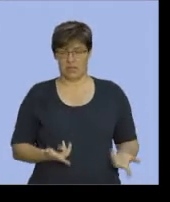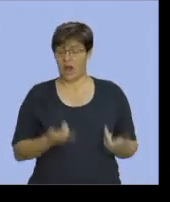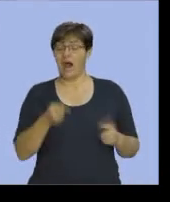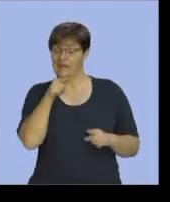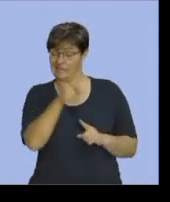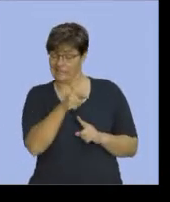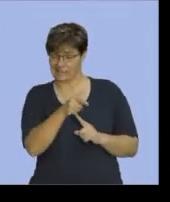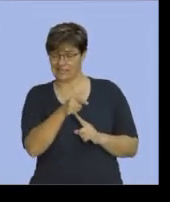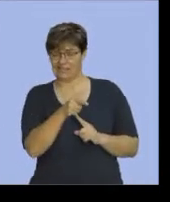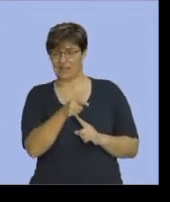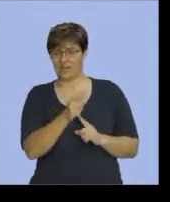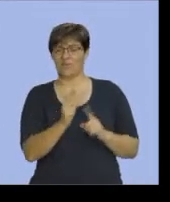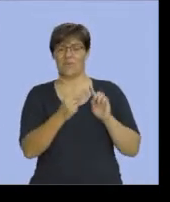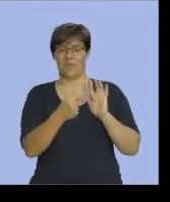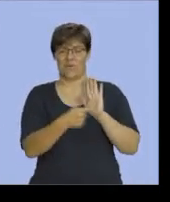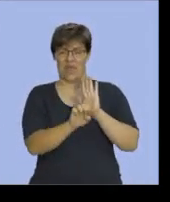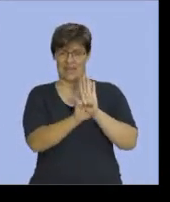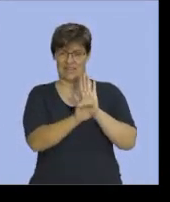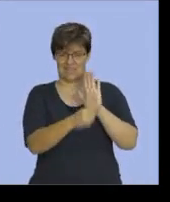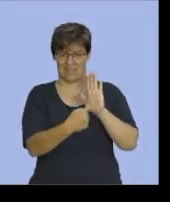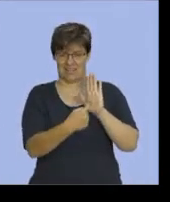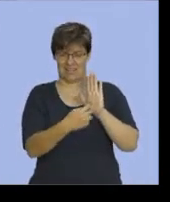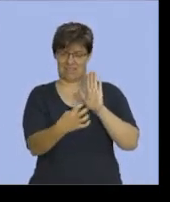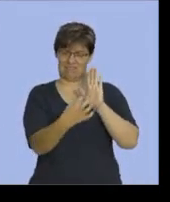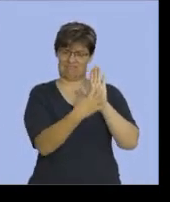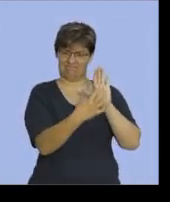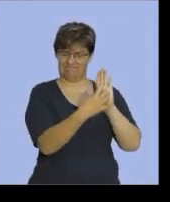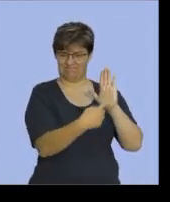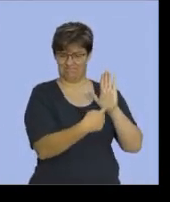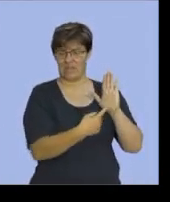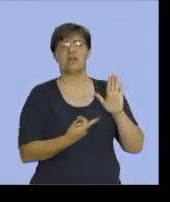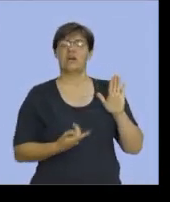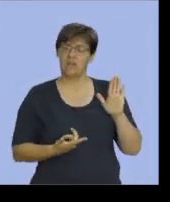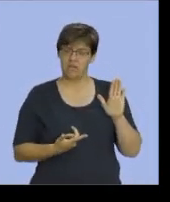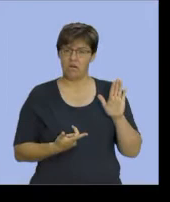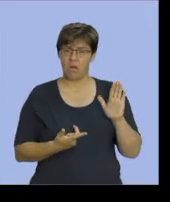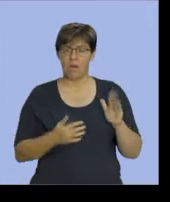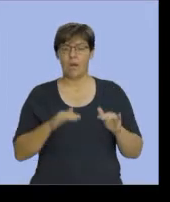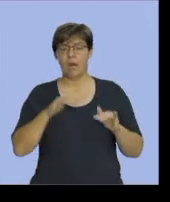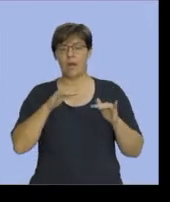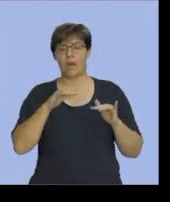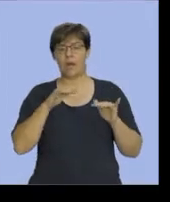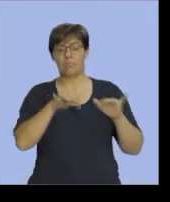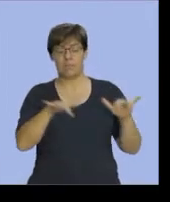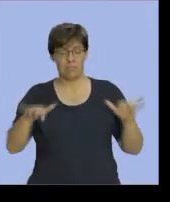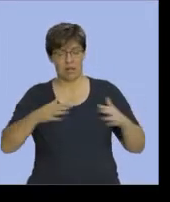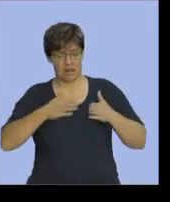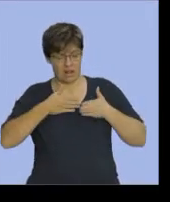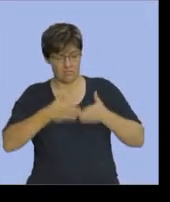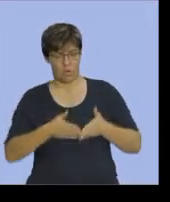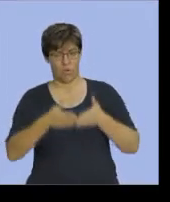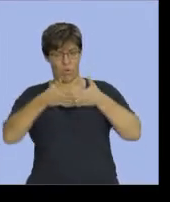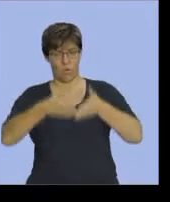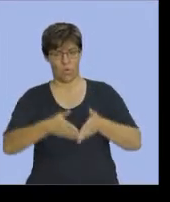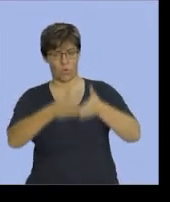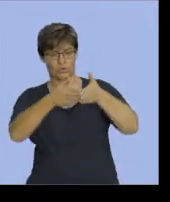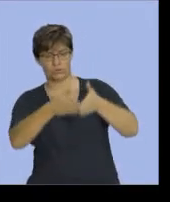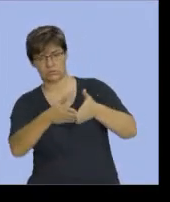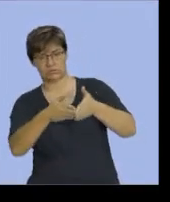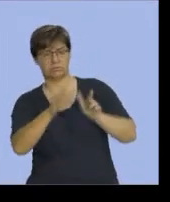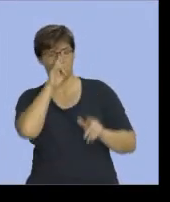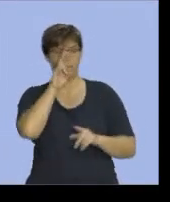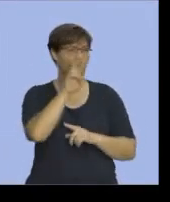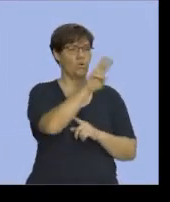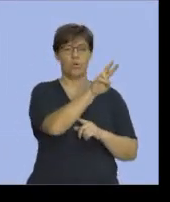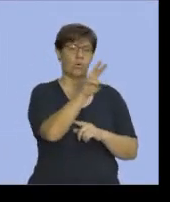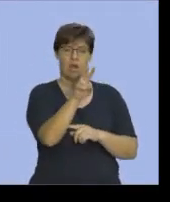trigonometry, rather, in which fields? This was one of the images that we had when we spoke about people that are at sea and they're in a